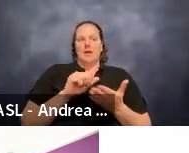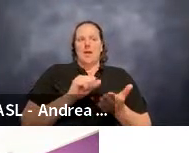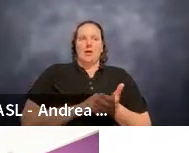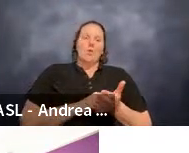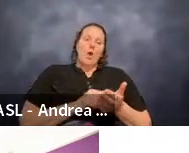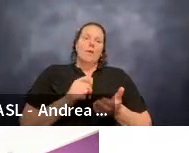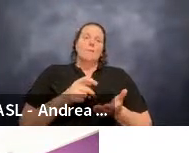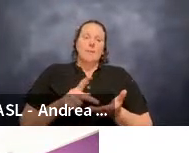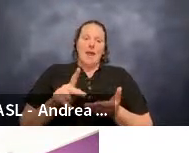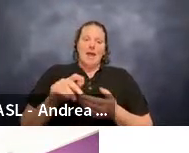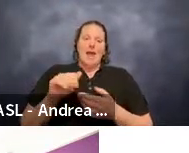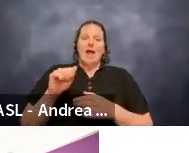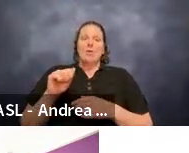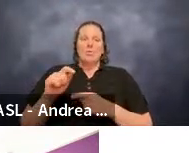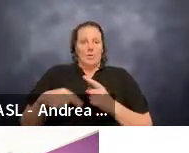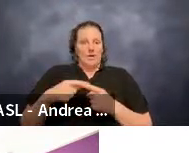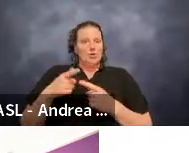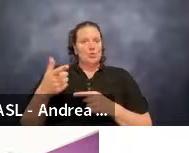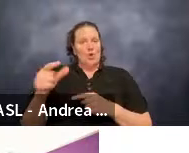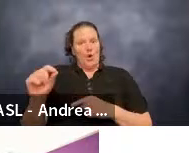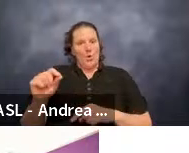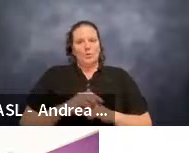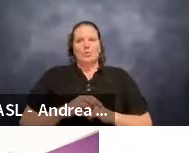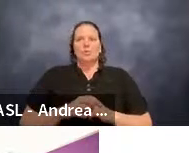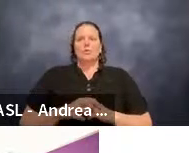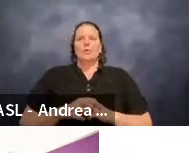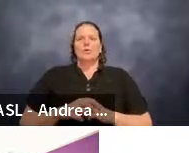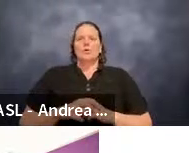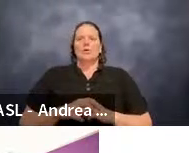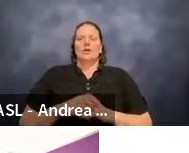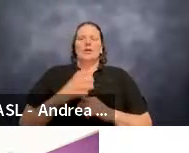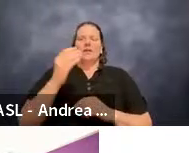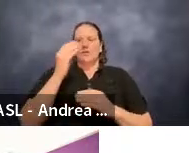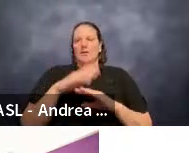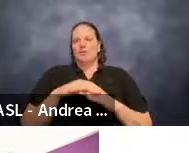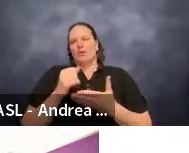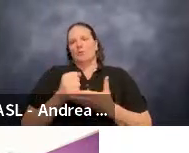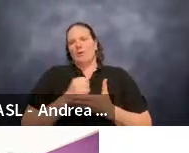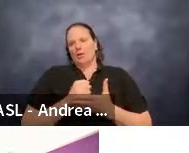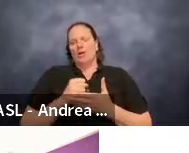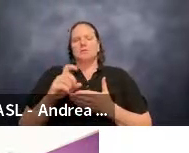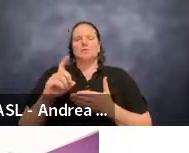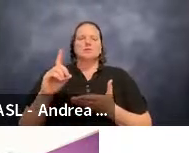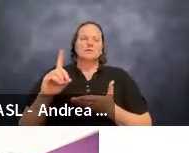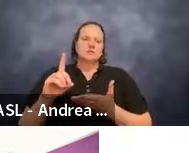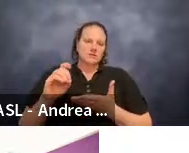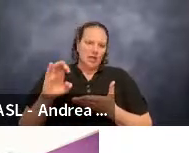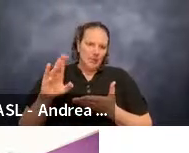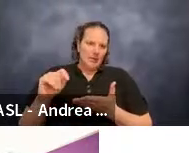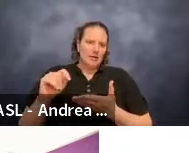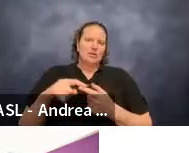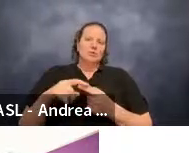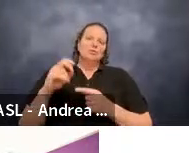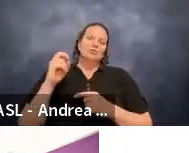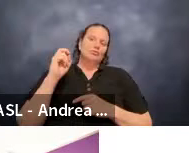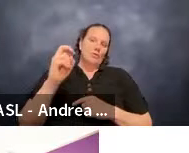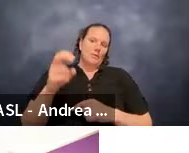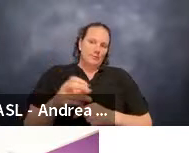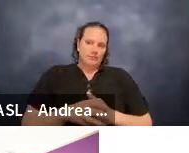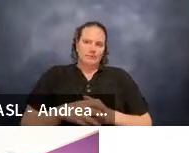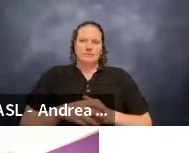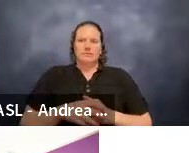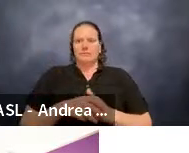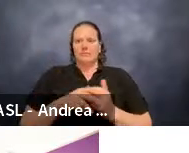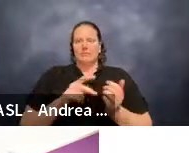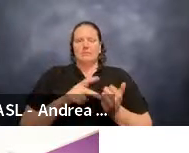go. If we have your information, your credit card or your debit, and you take a trip, and you'll just pay